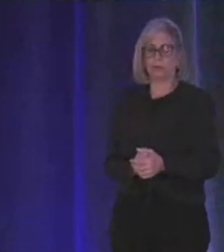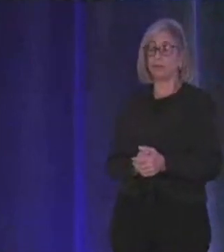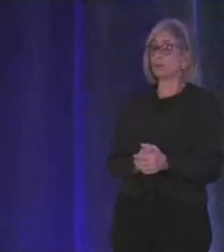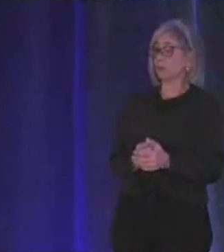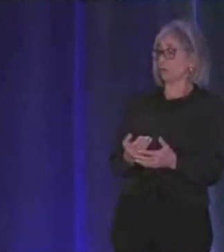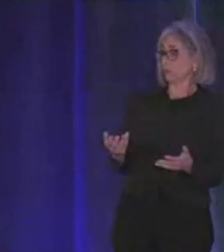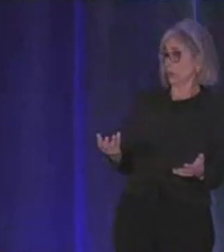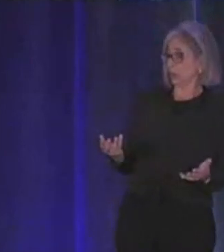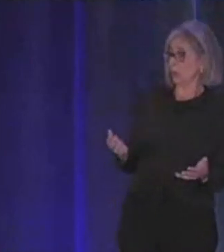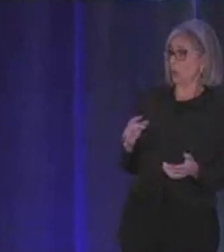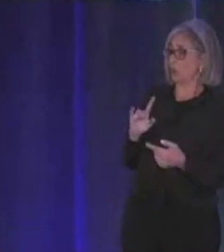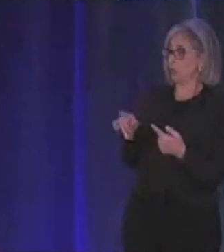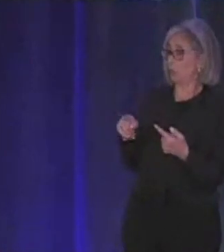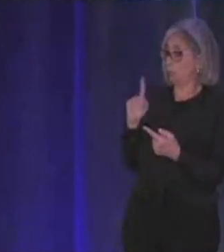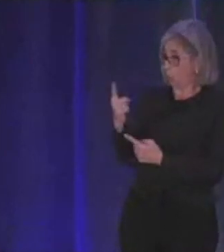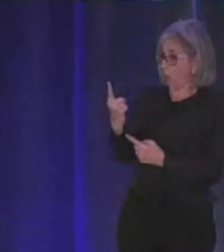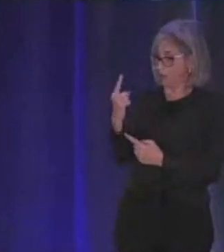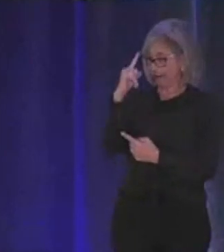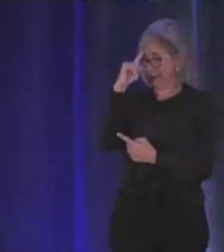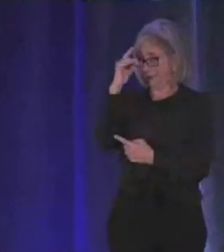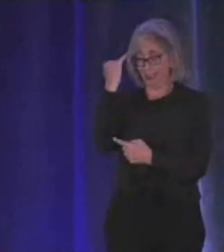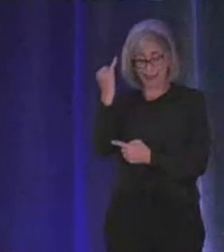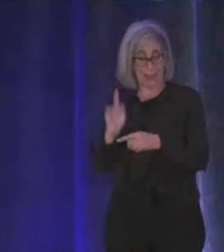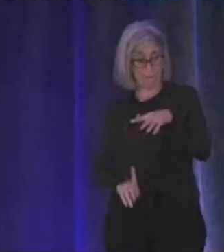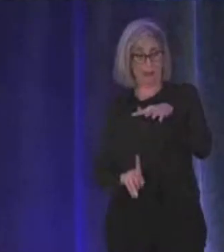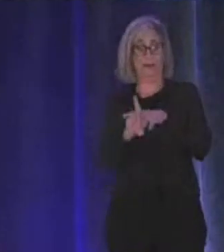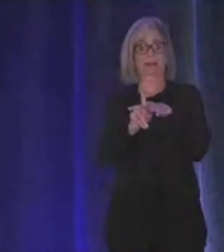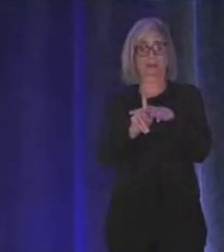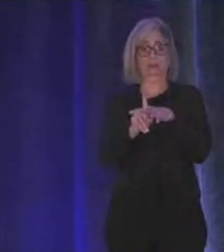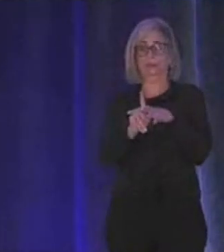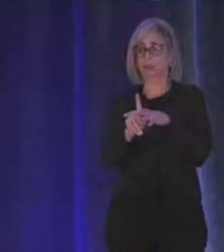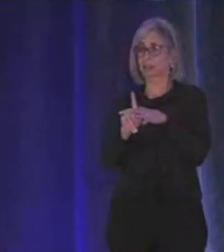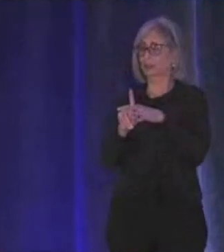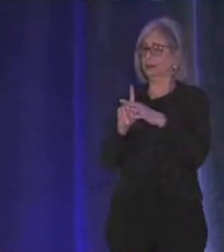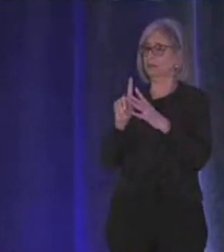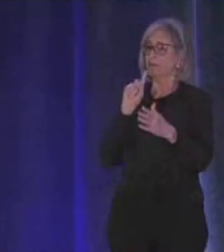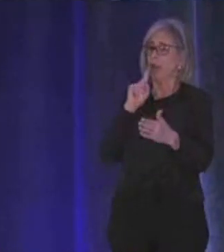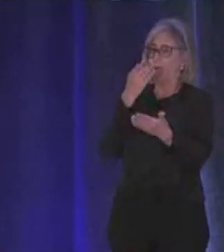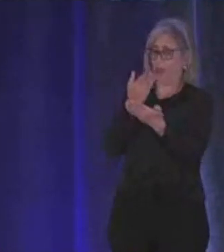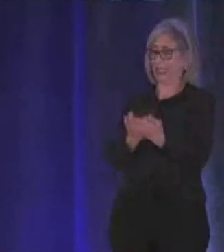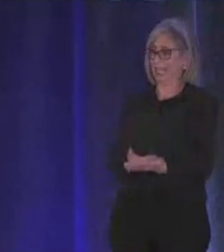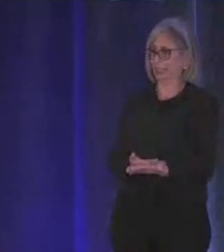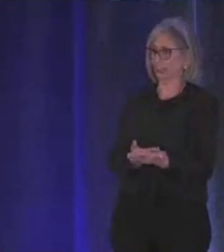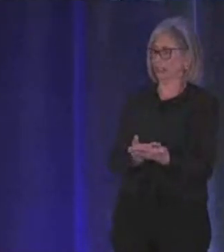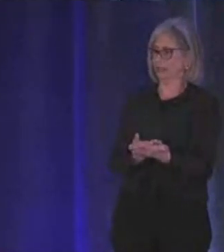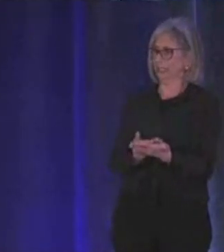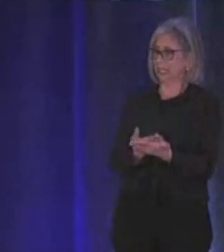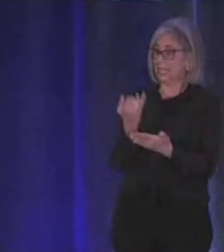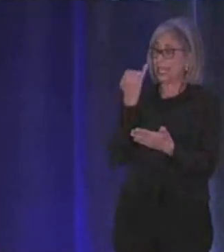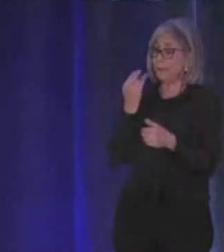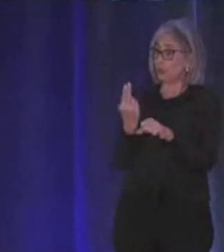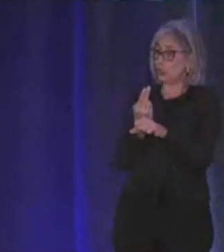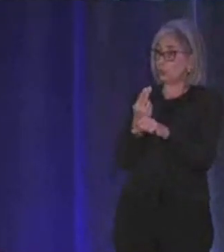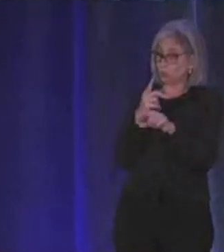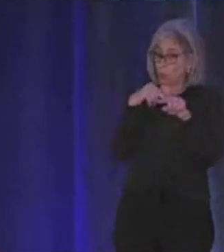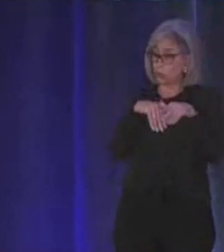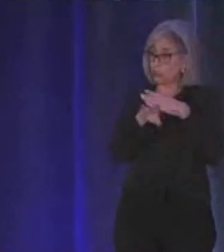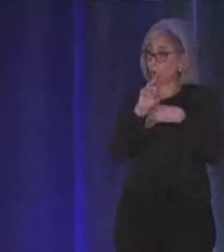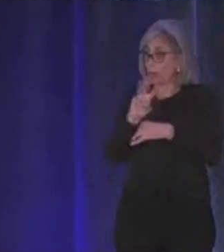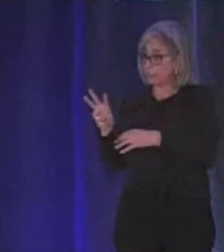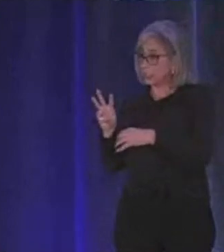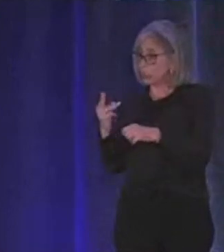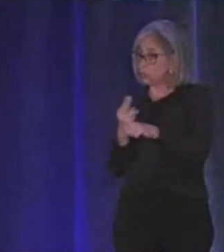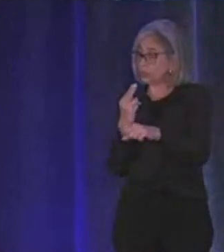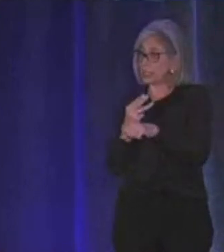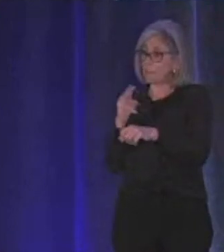And one idea that comes to mind immediately is authentication. If a user goes into your website that is using a micro front